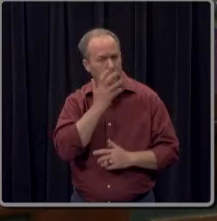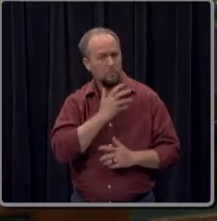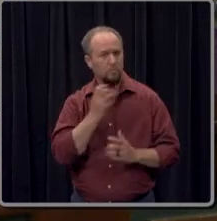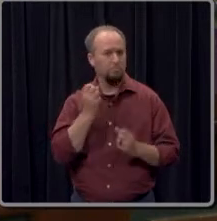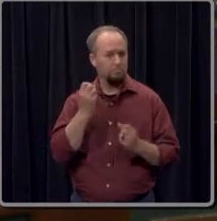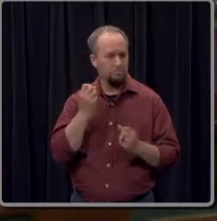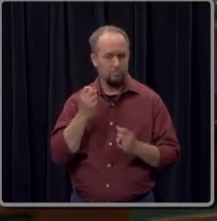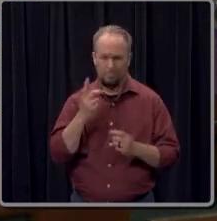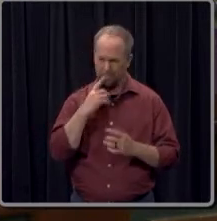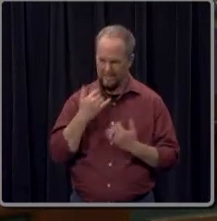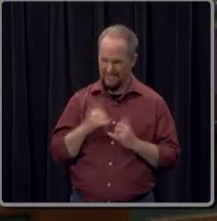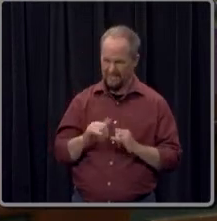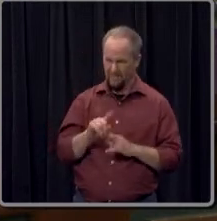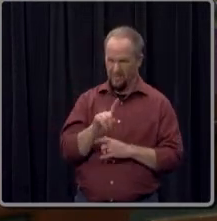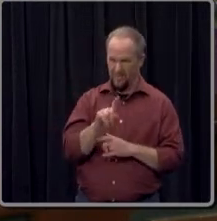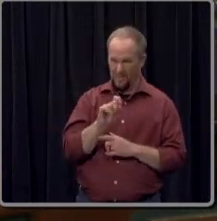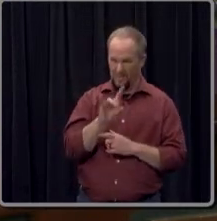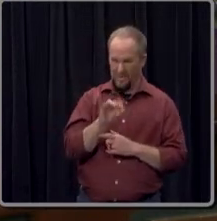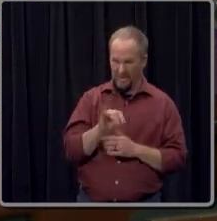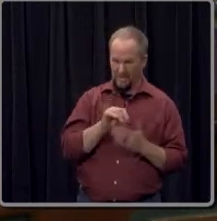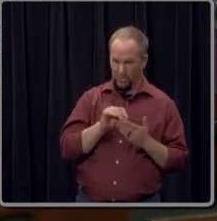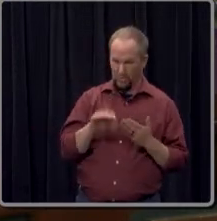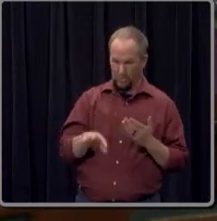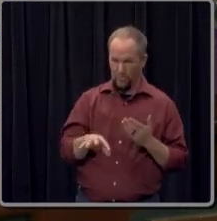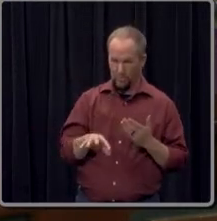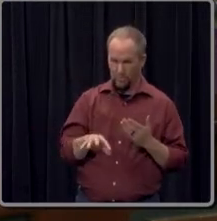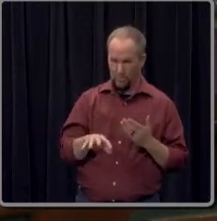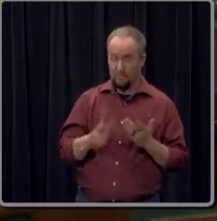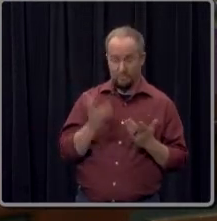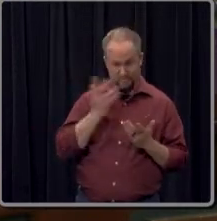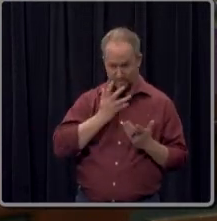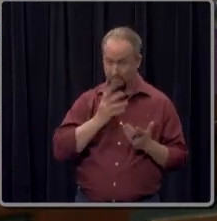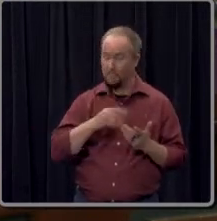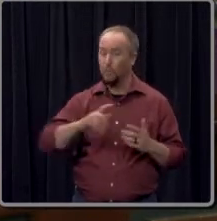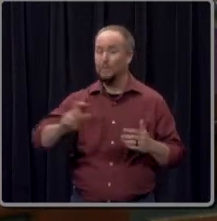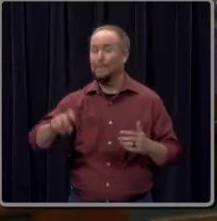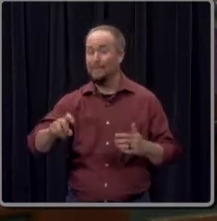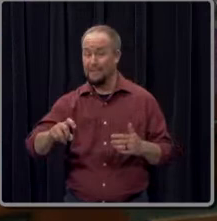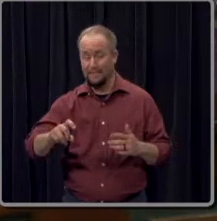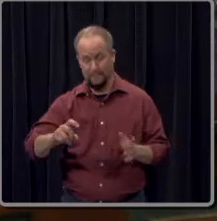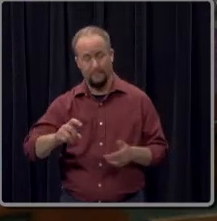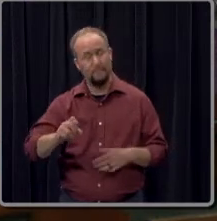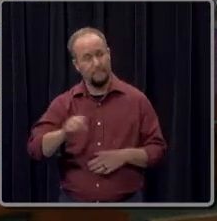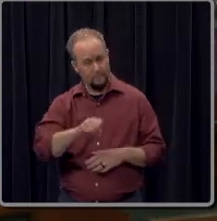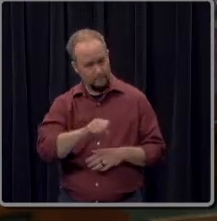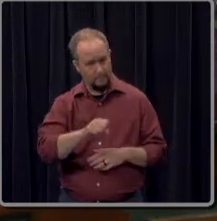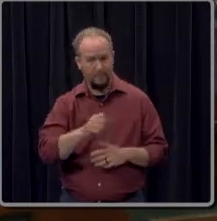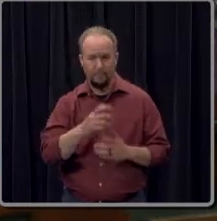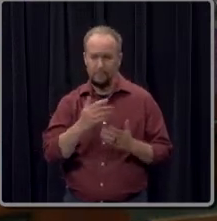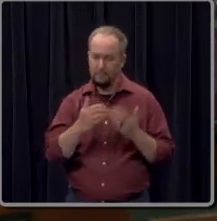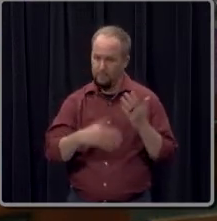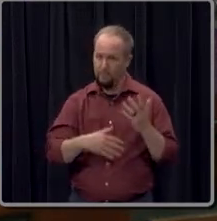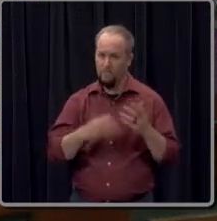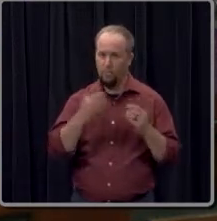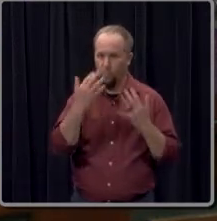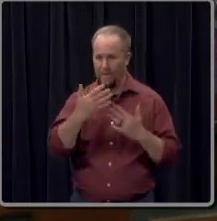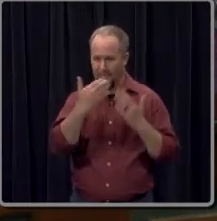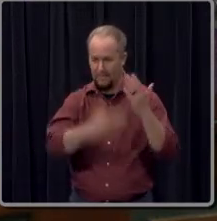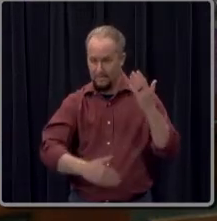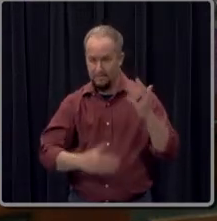and it's still 180. So the need is there. And to Kim told